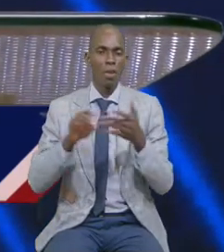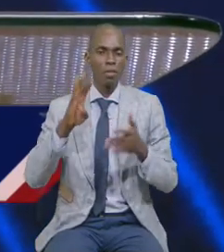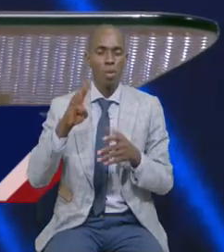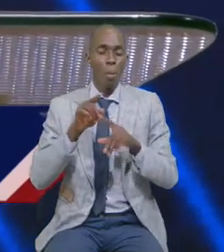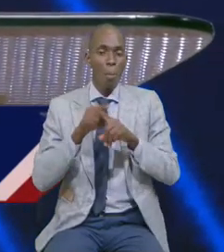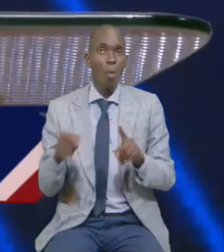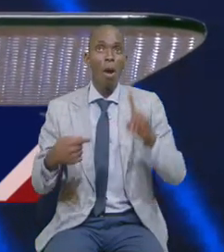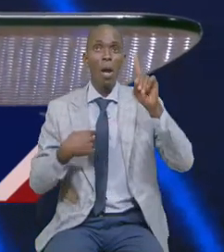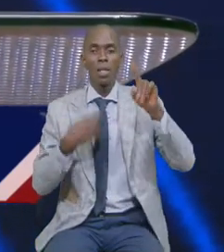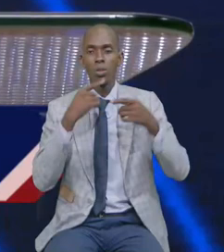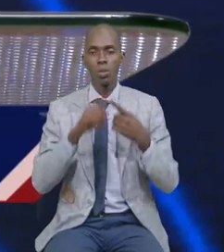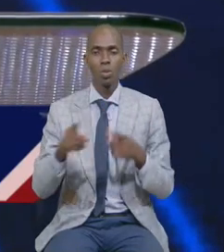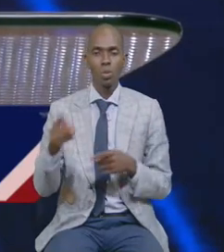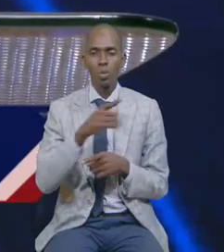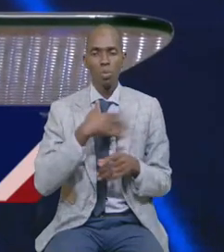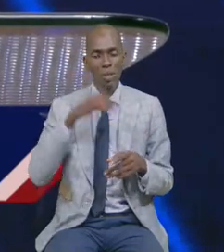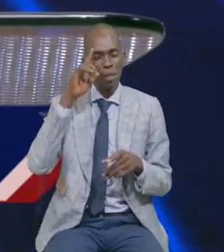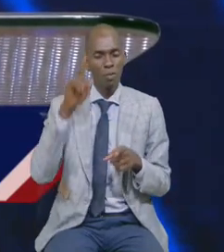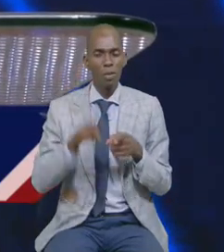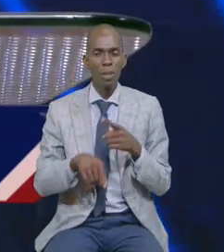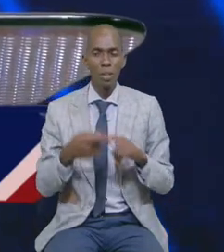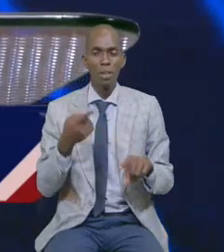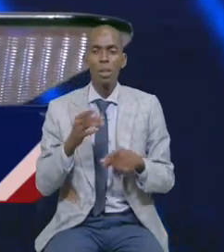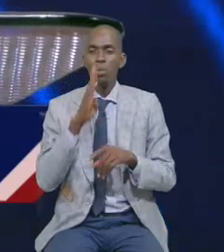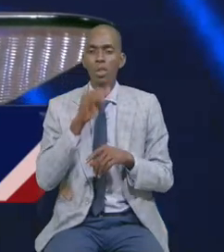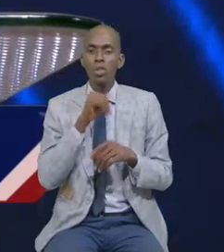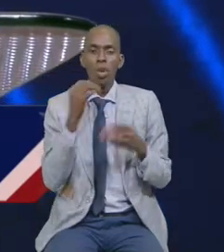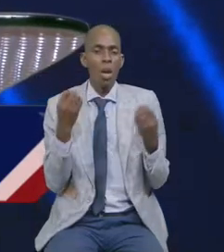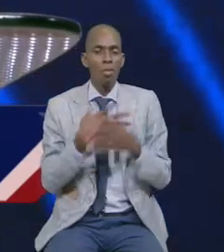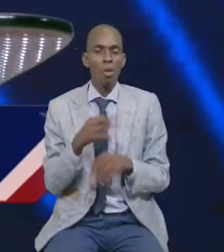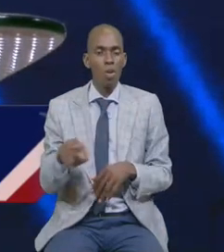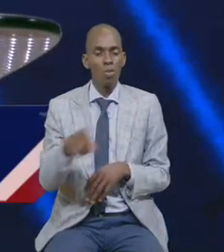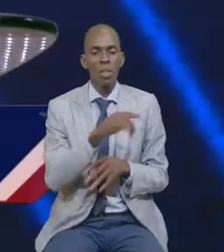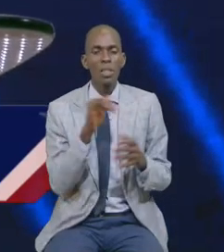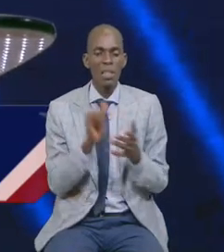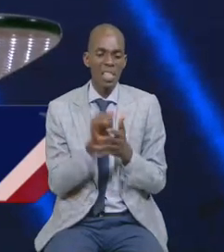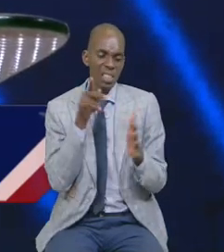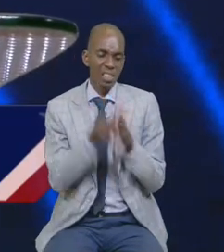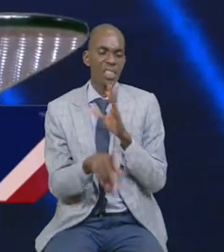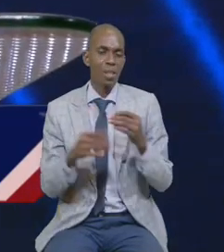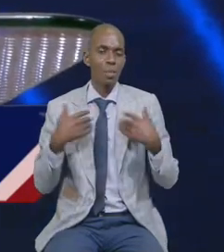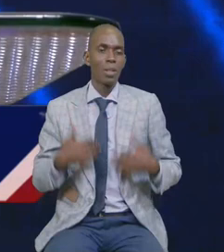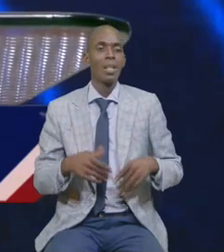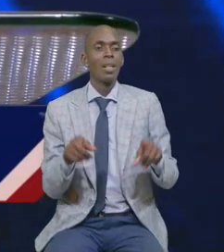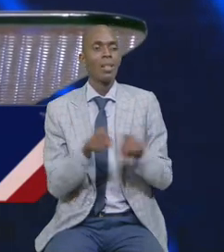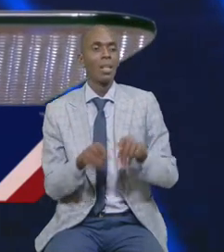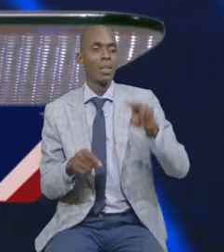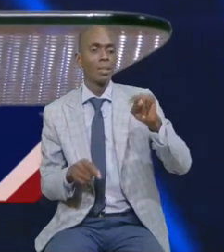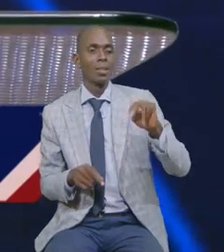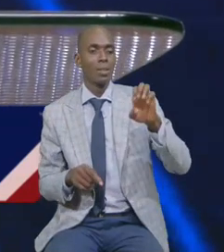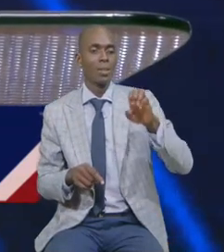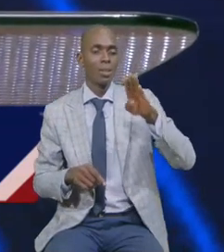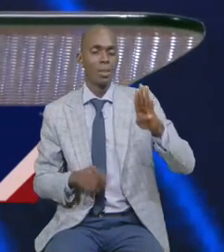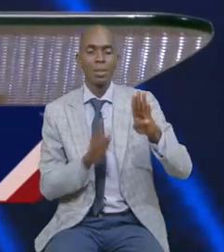my friends, be not afraid of them that kill the body. Like Nebuchadnezzar, that's all he could do. He